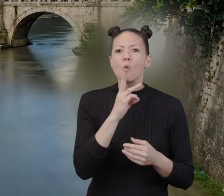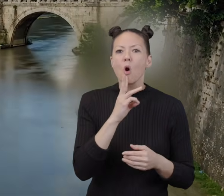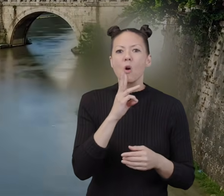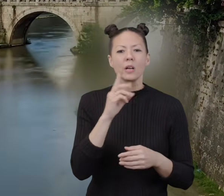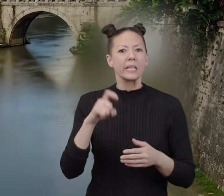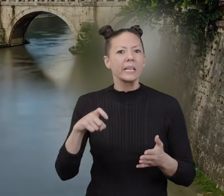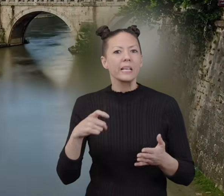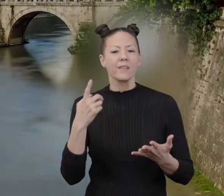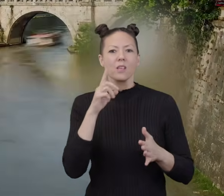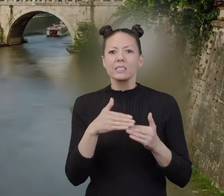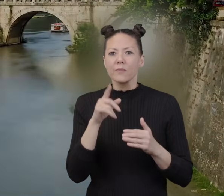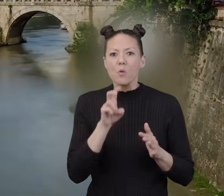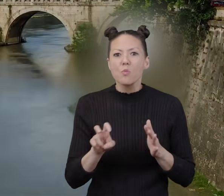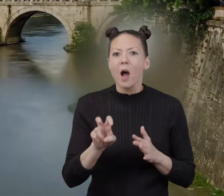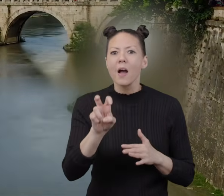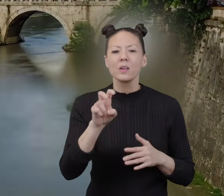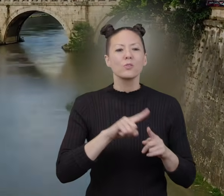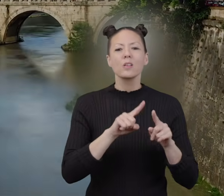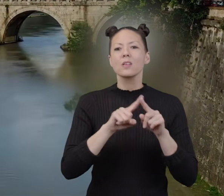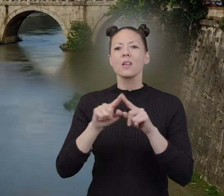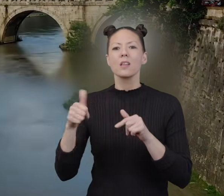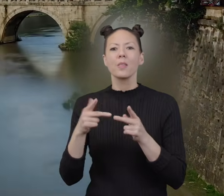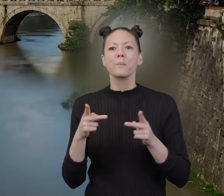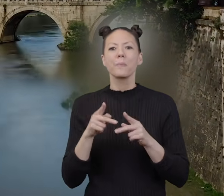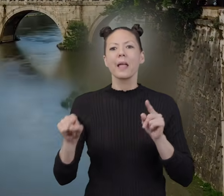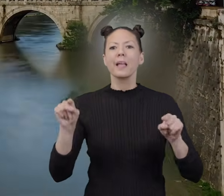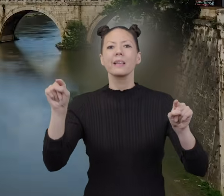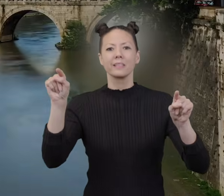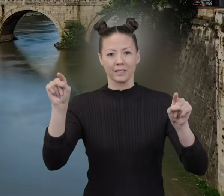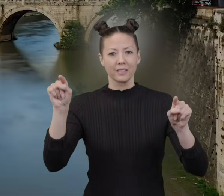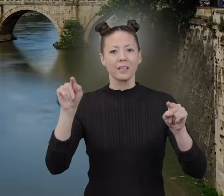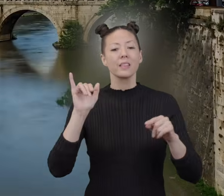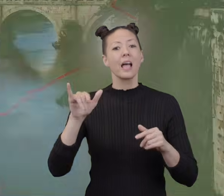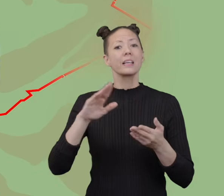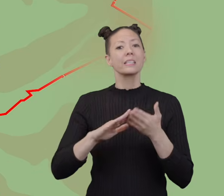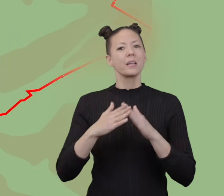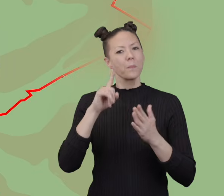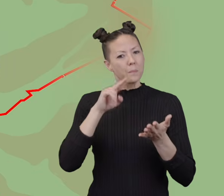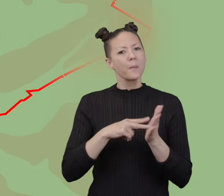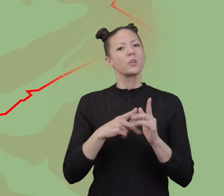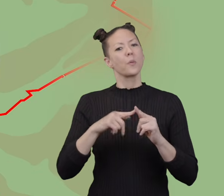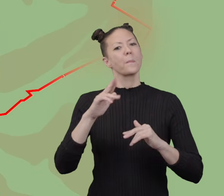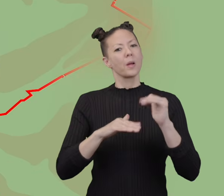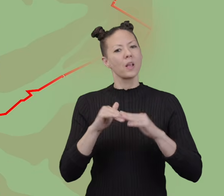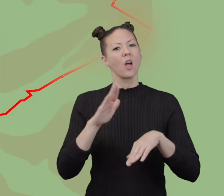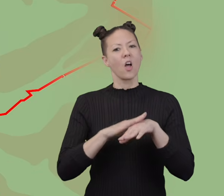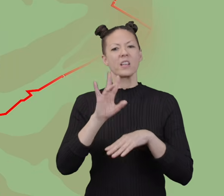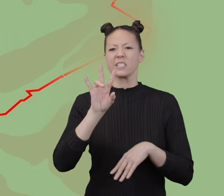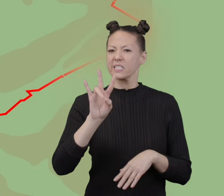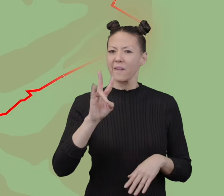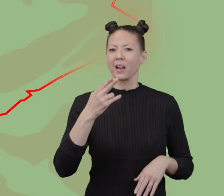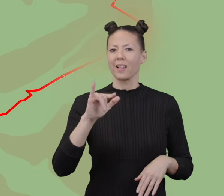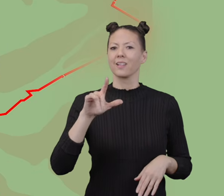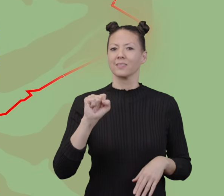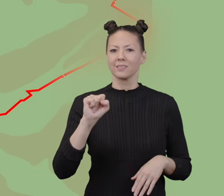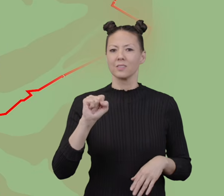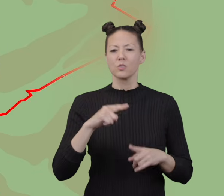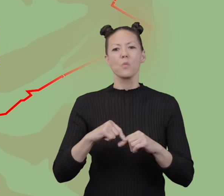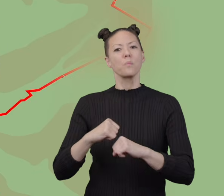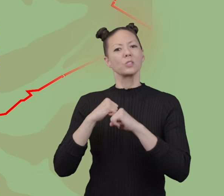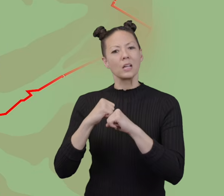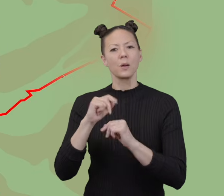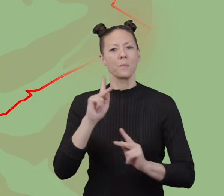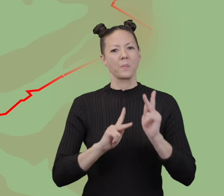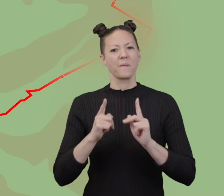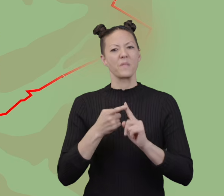of water, as well as a way for them to travel to other places nearby. The city was purposely built on 7 hills,